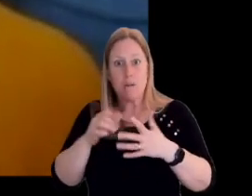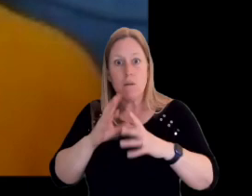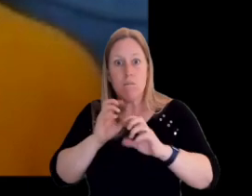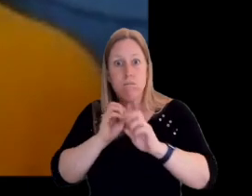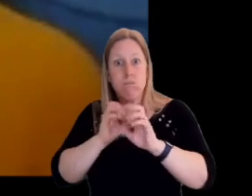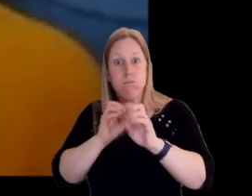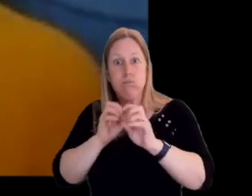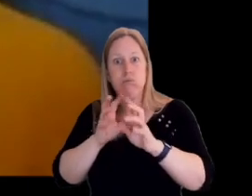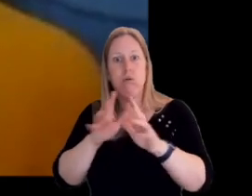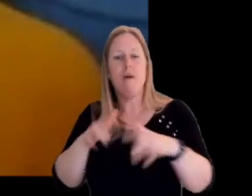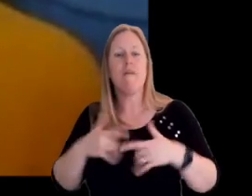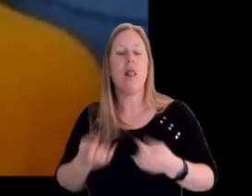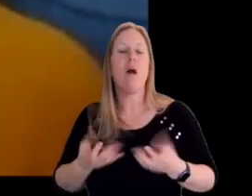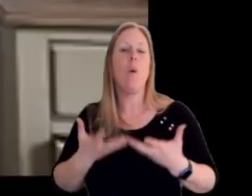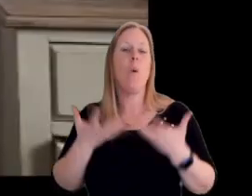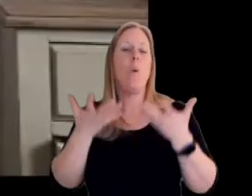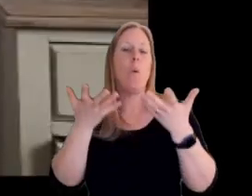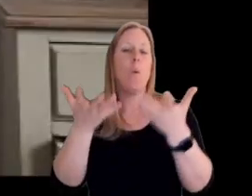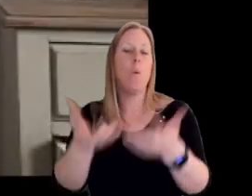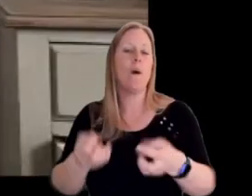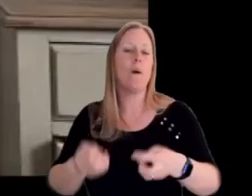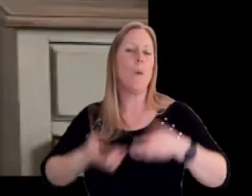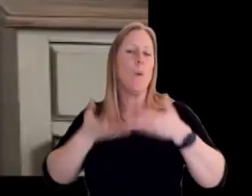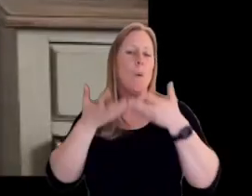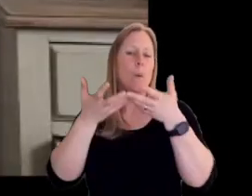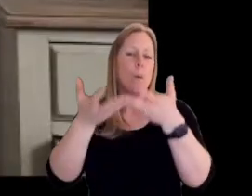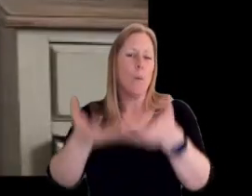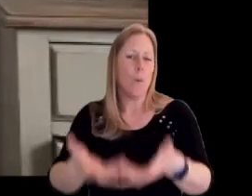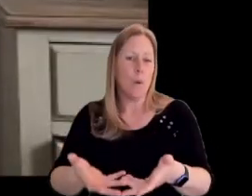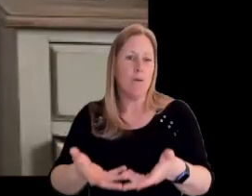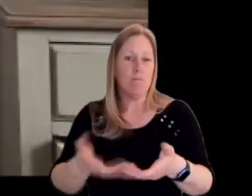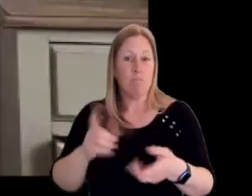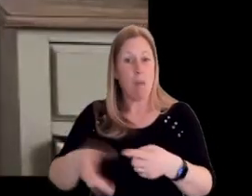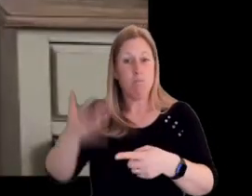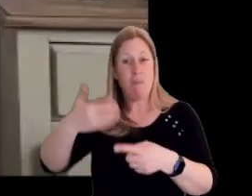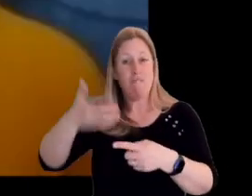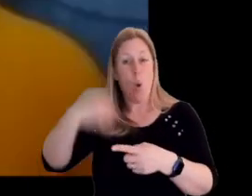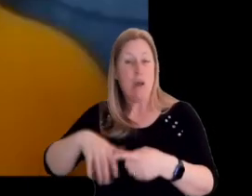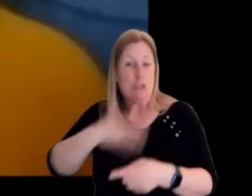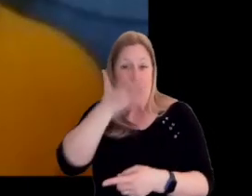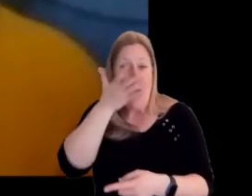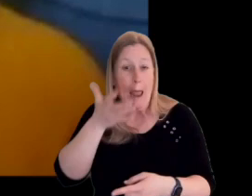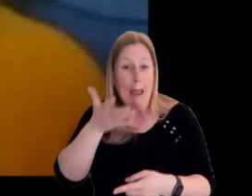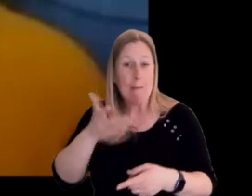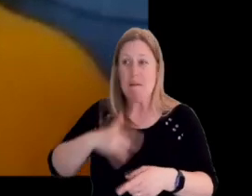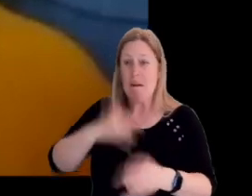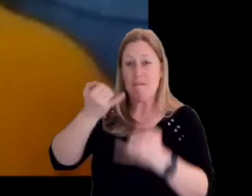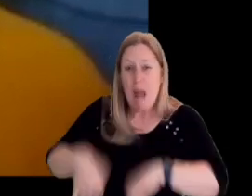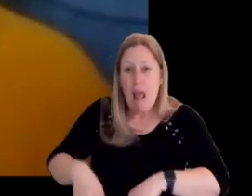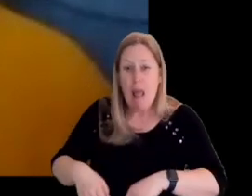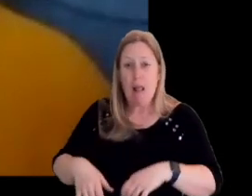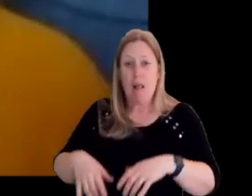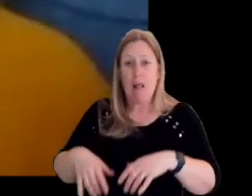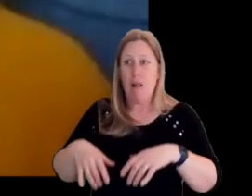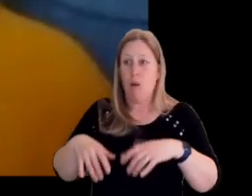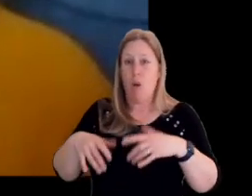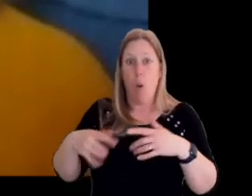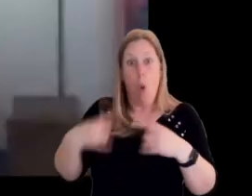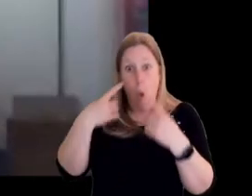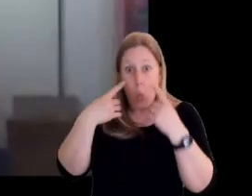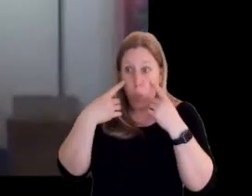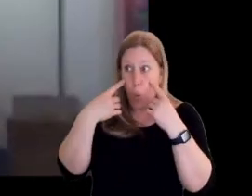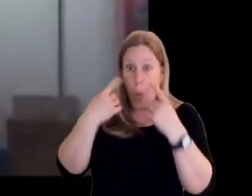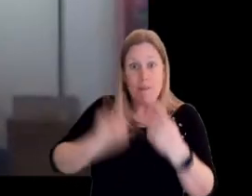be able to share that, share those things that I was so ashamed of because I was failing, or